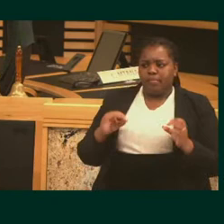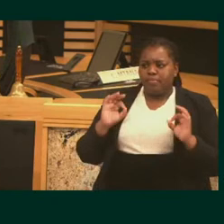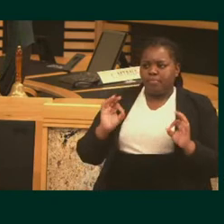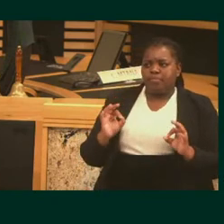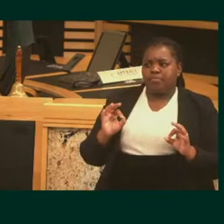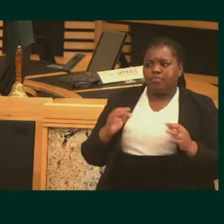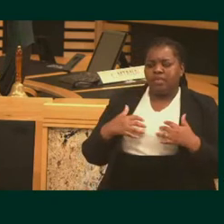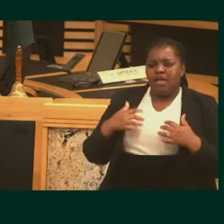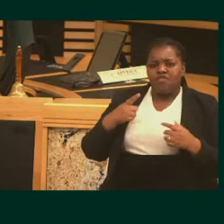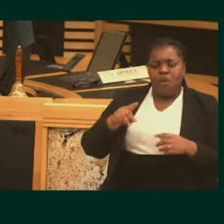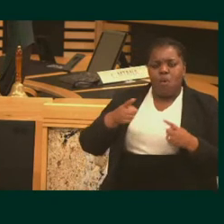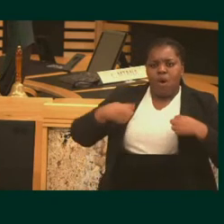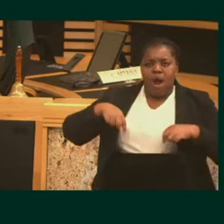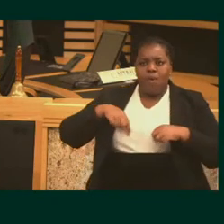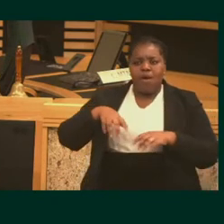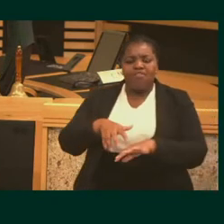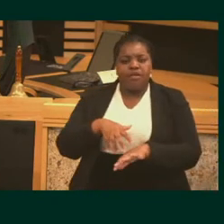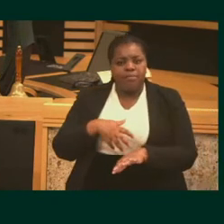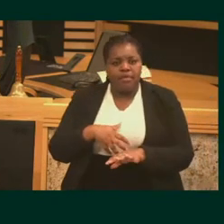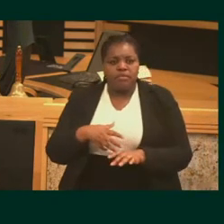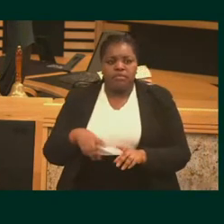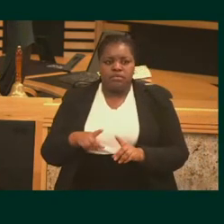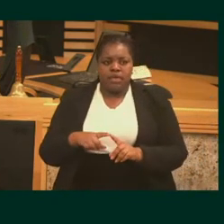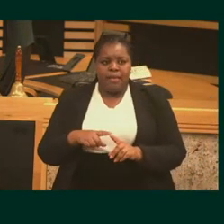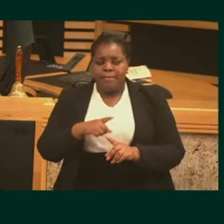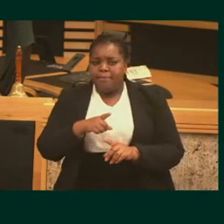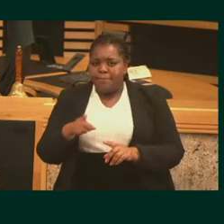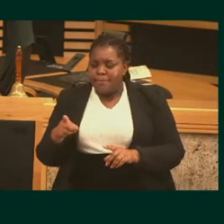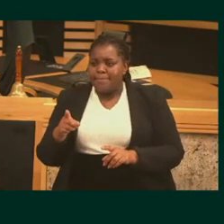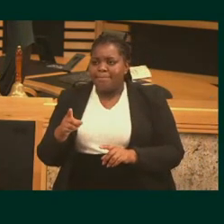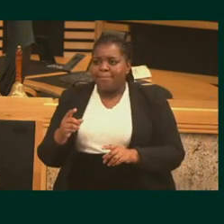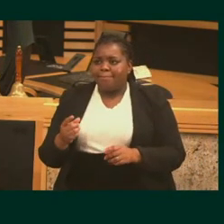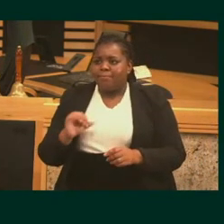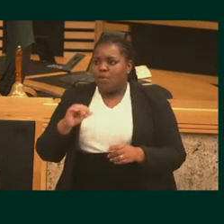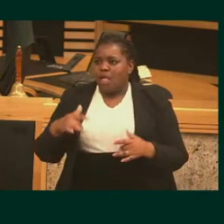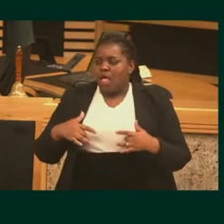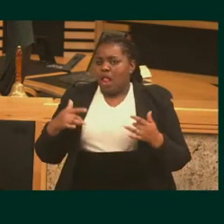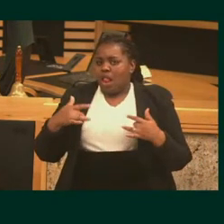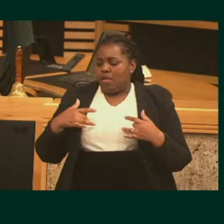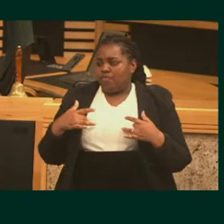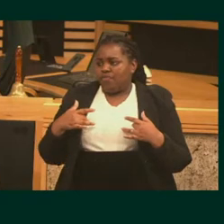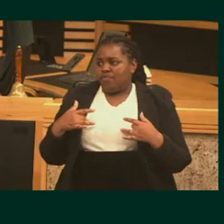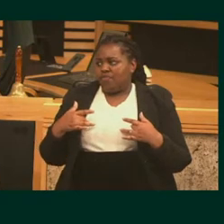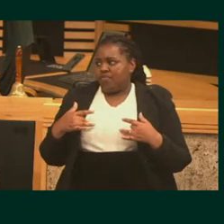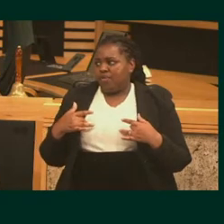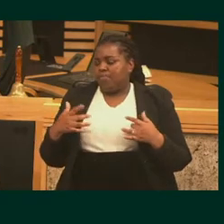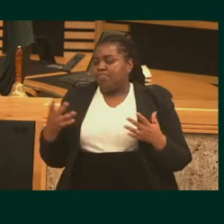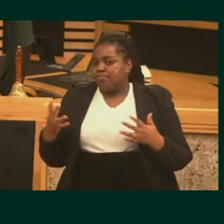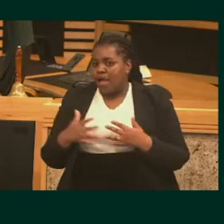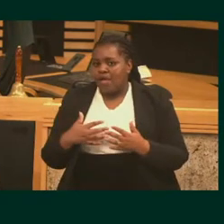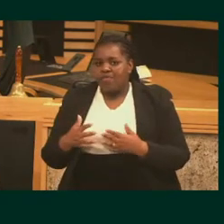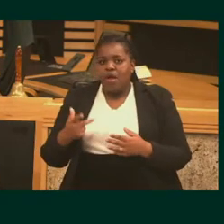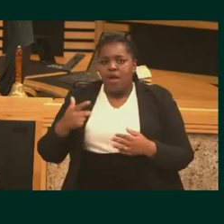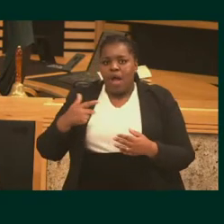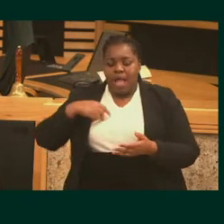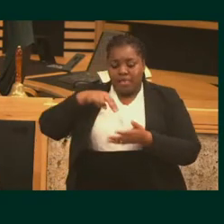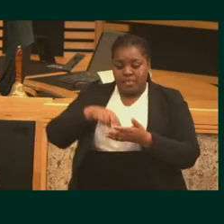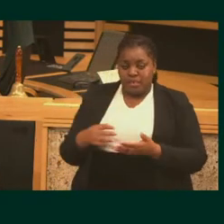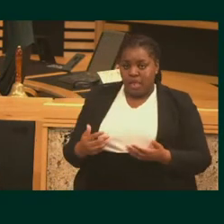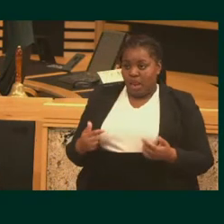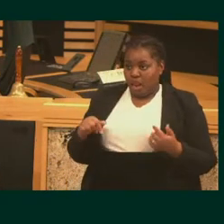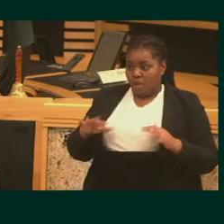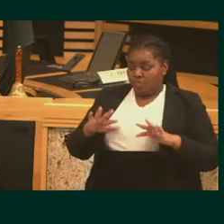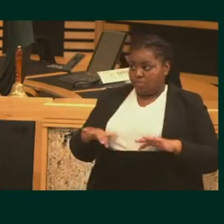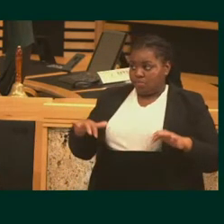citus farmers and posing a severe threat to their livelihood however I stand before this AUST